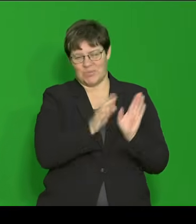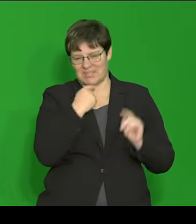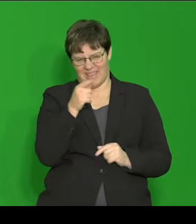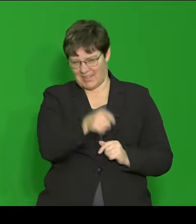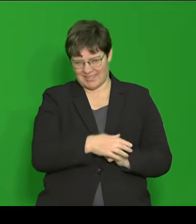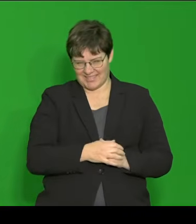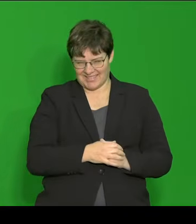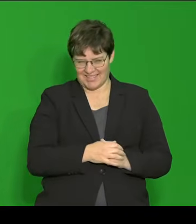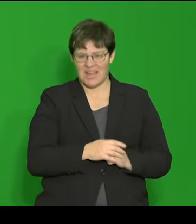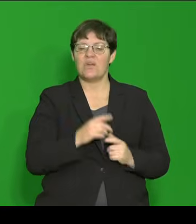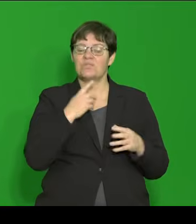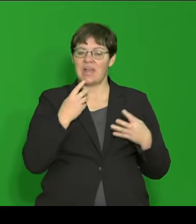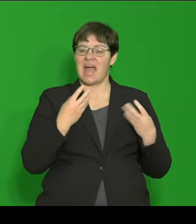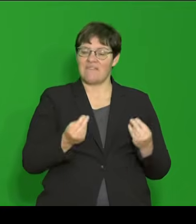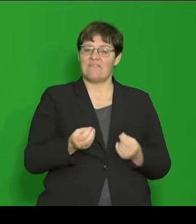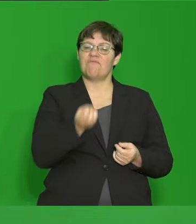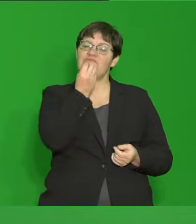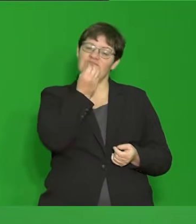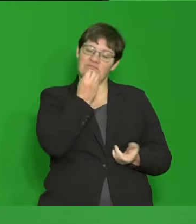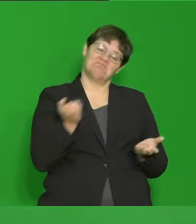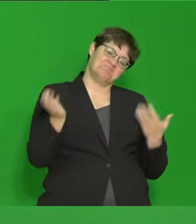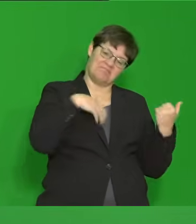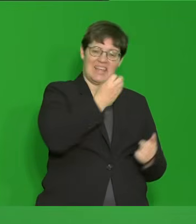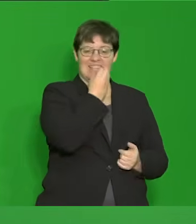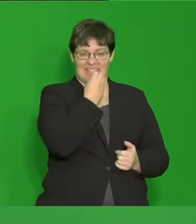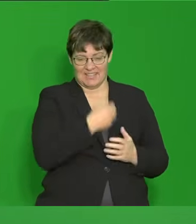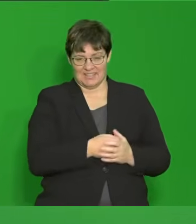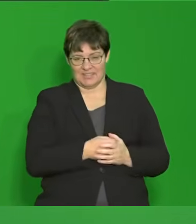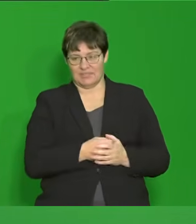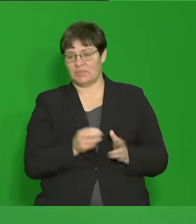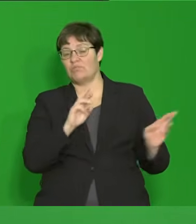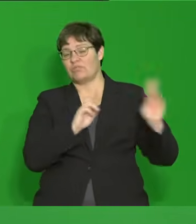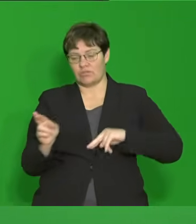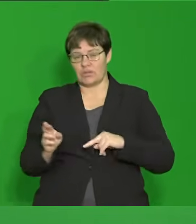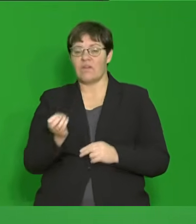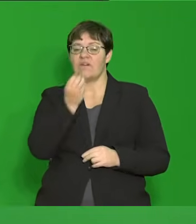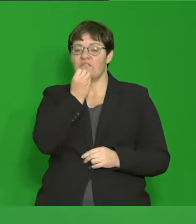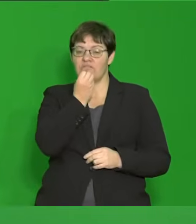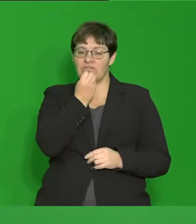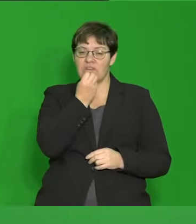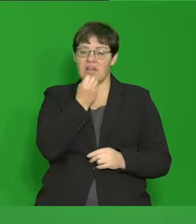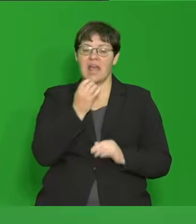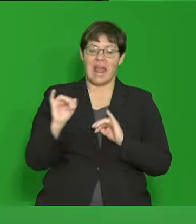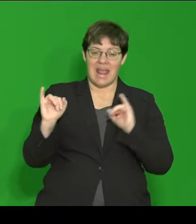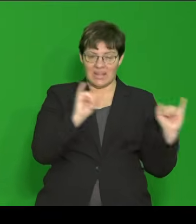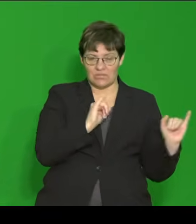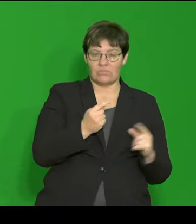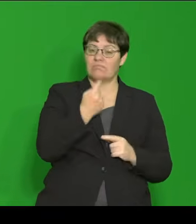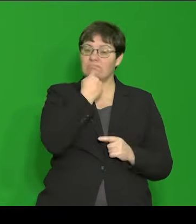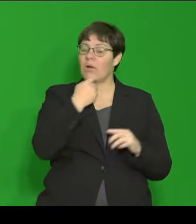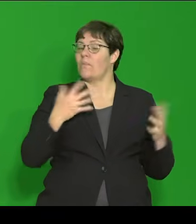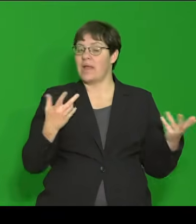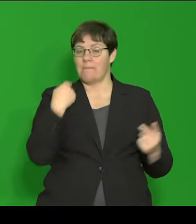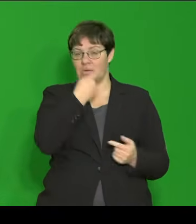that, nah. We say, let's go and have a meal, let's eat. And that is essentially in reference to food being introduced into the